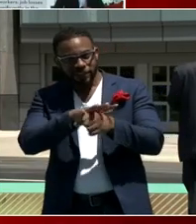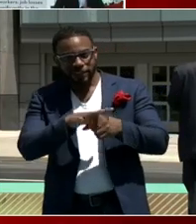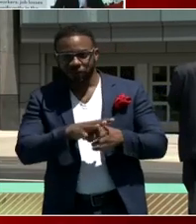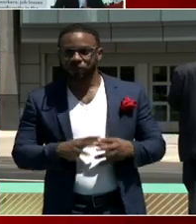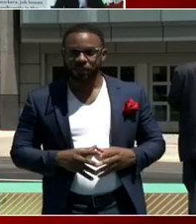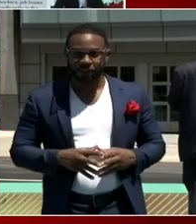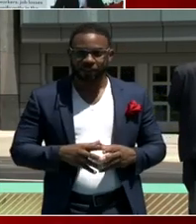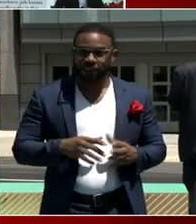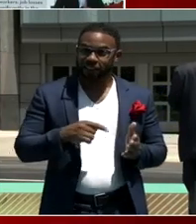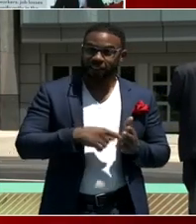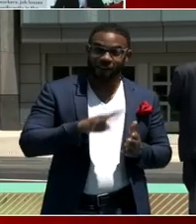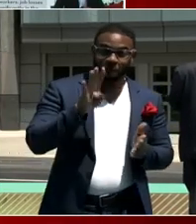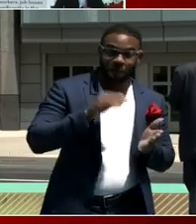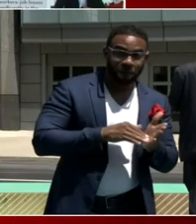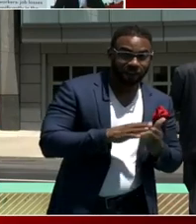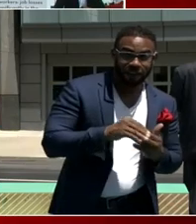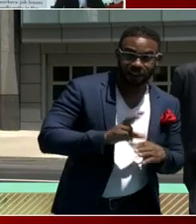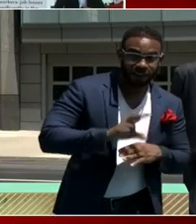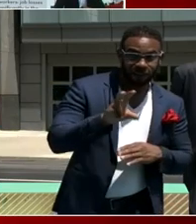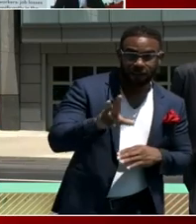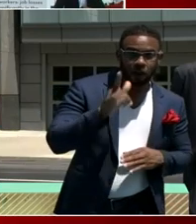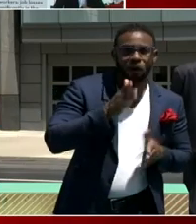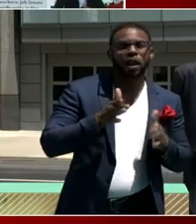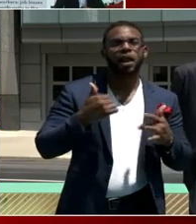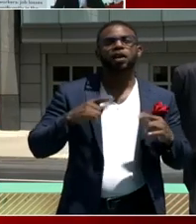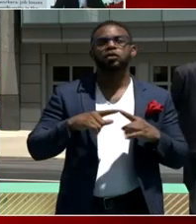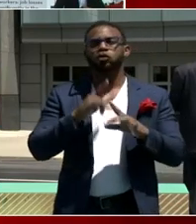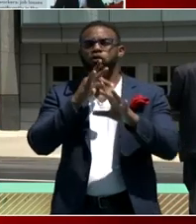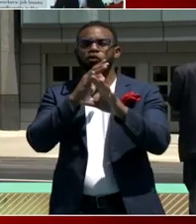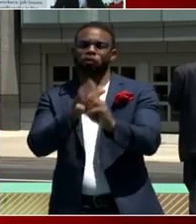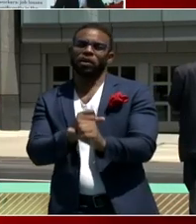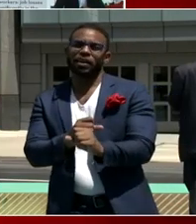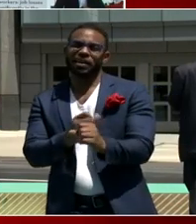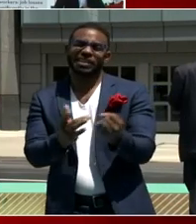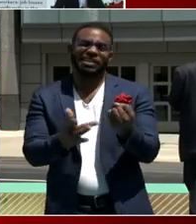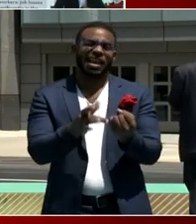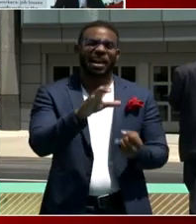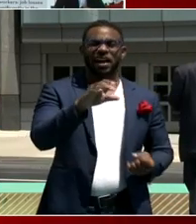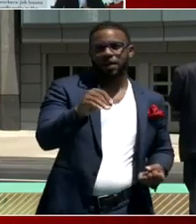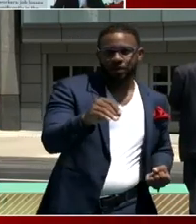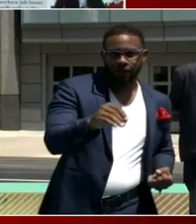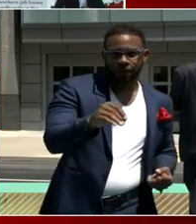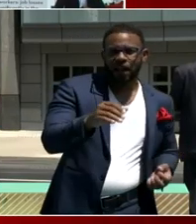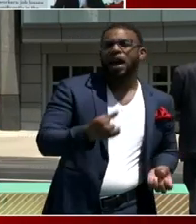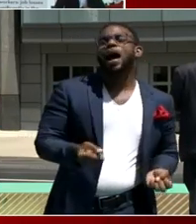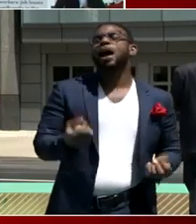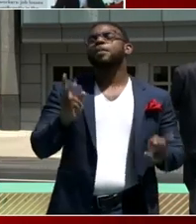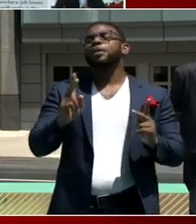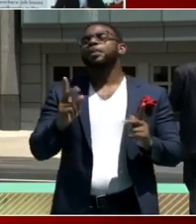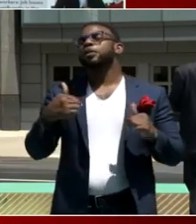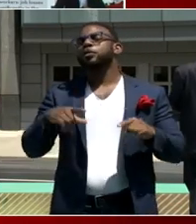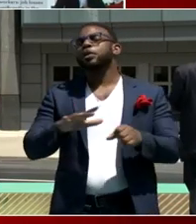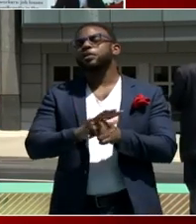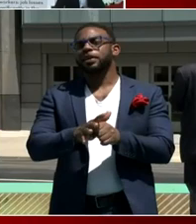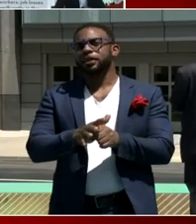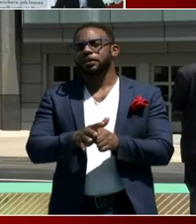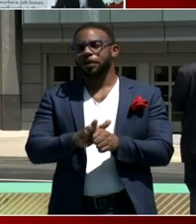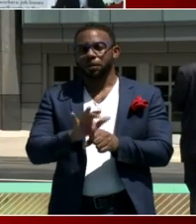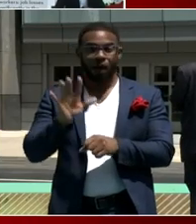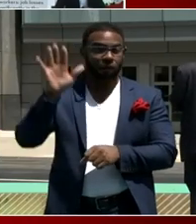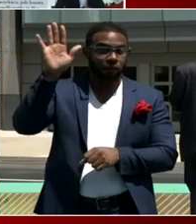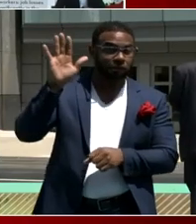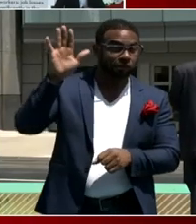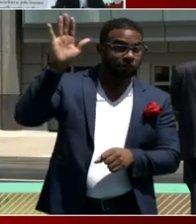District. This $4 million investment will allow us to attract tech companies. How many people during the pandemic, by a